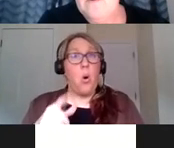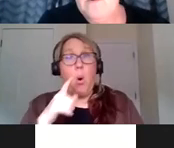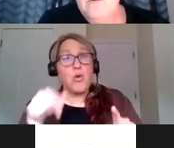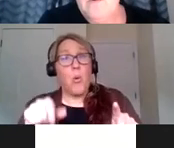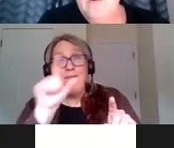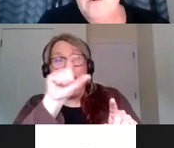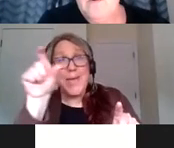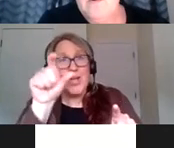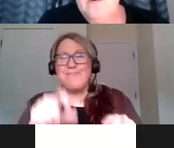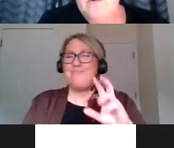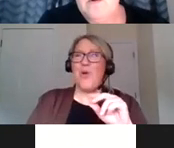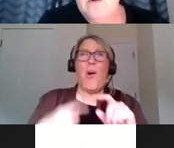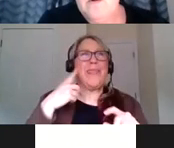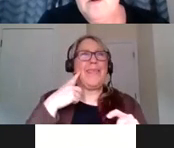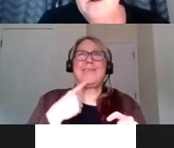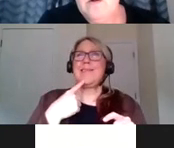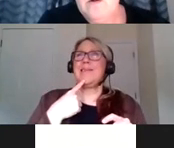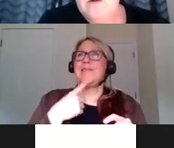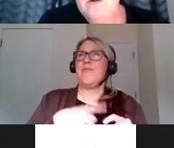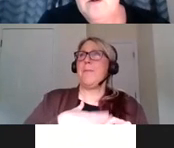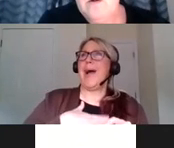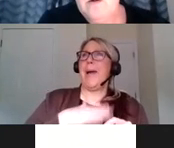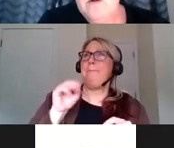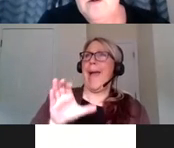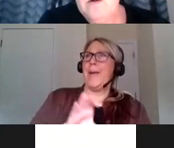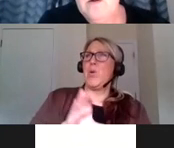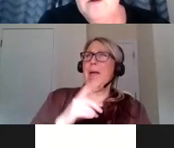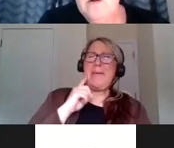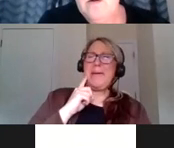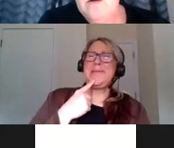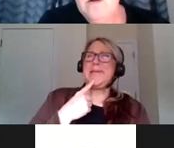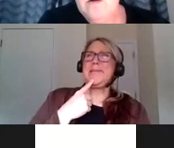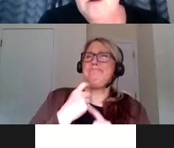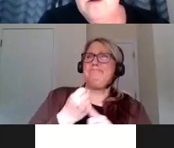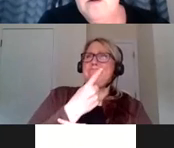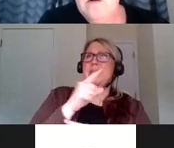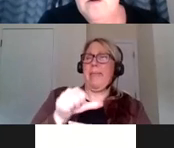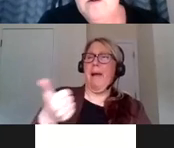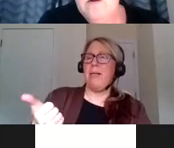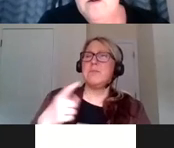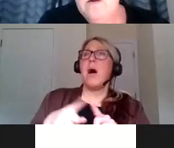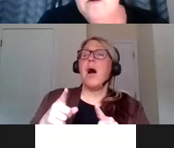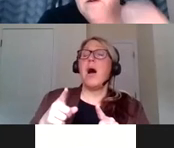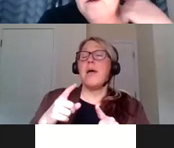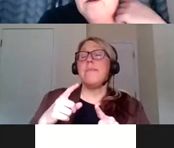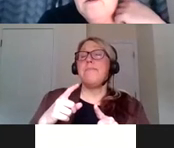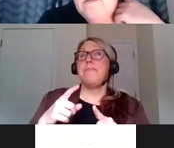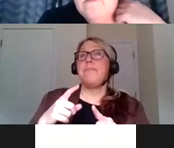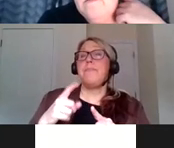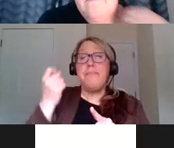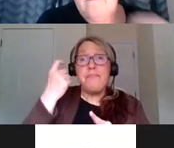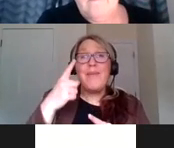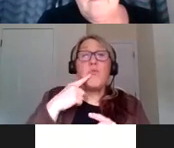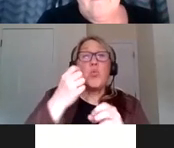No, I think it just says something else. I'd have to bring it up. But again, like if you